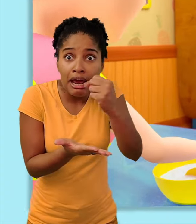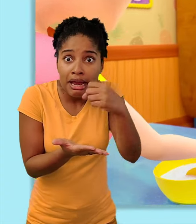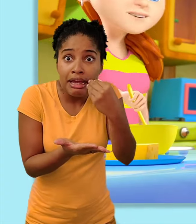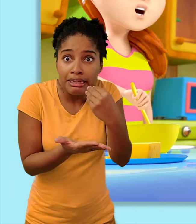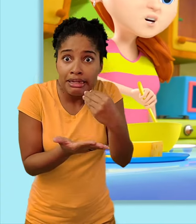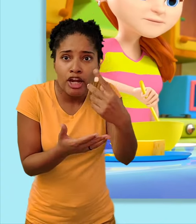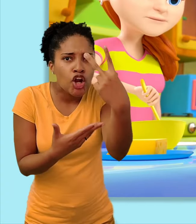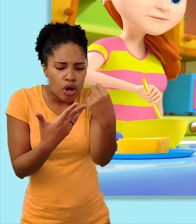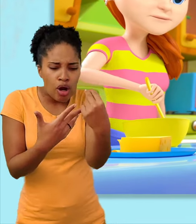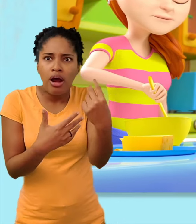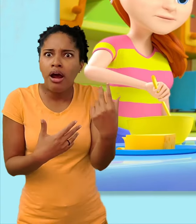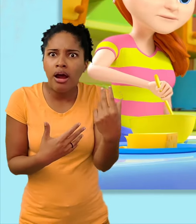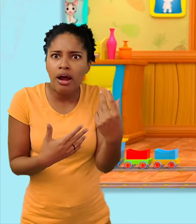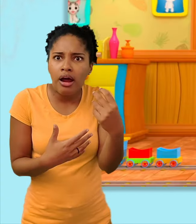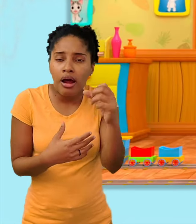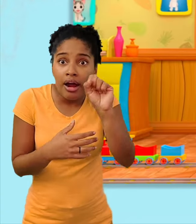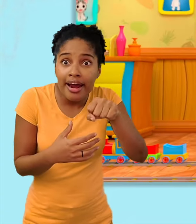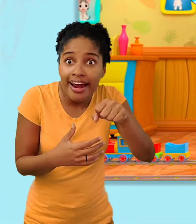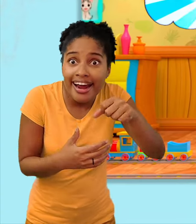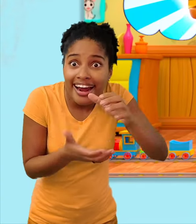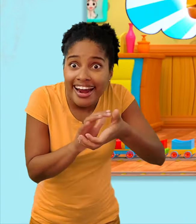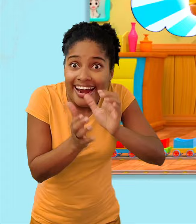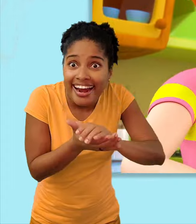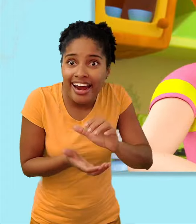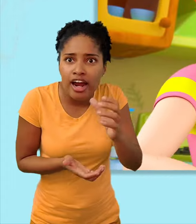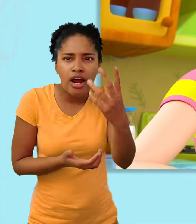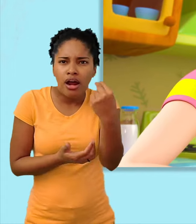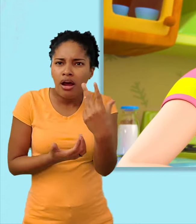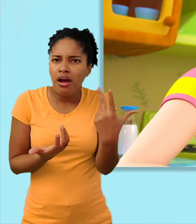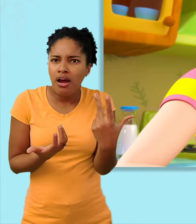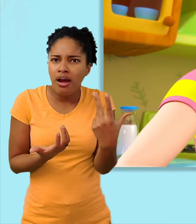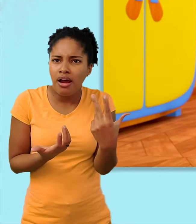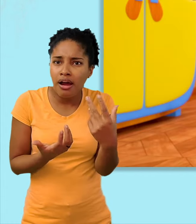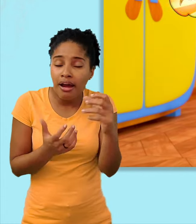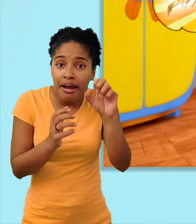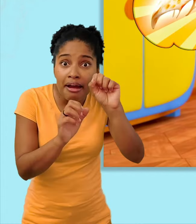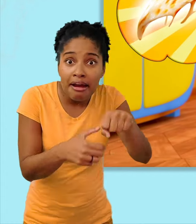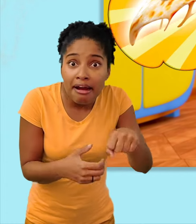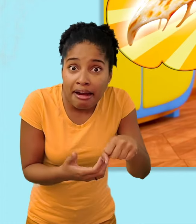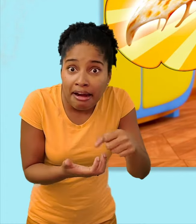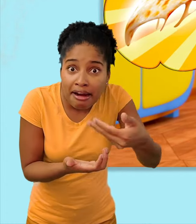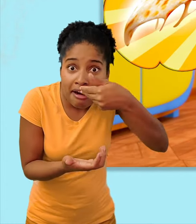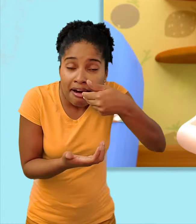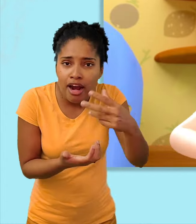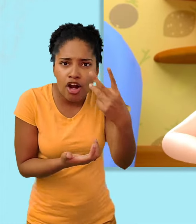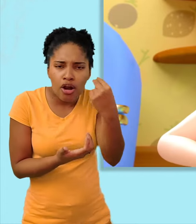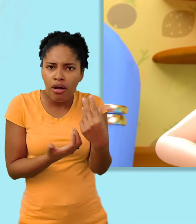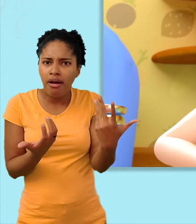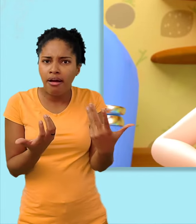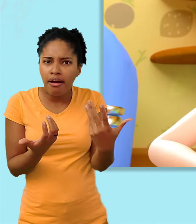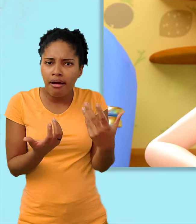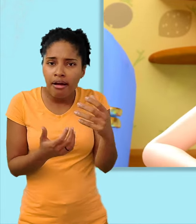a cookie? No. Can I have a burger? No. Can I have a pizza?